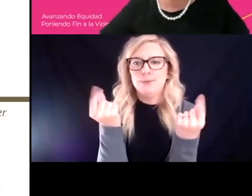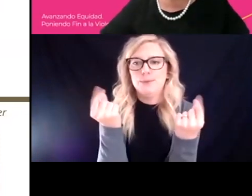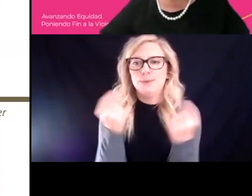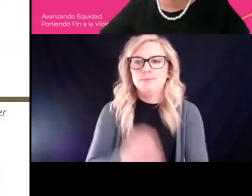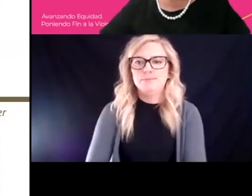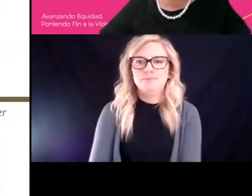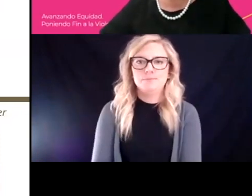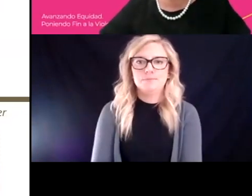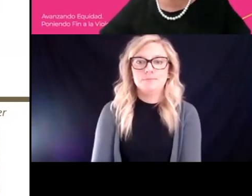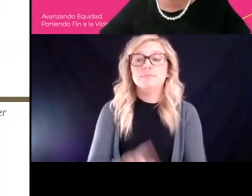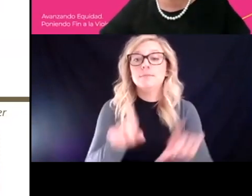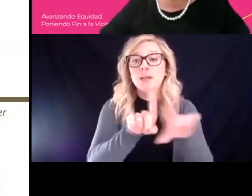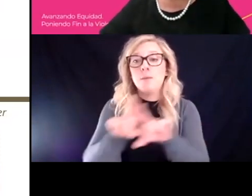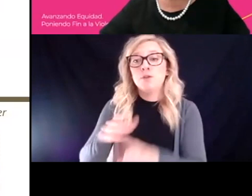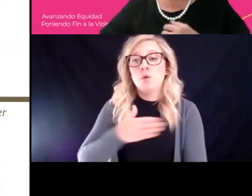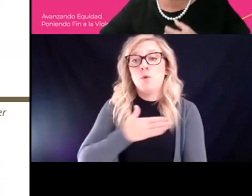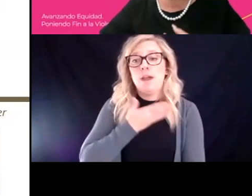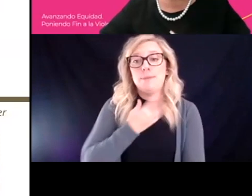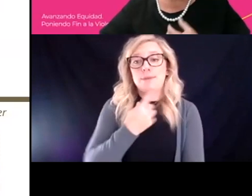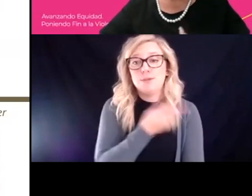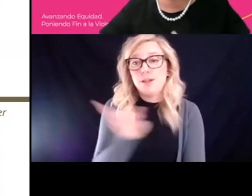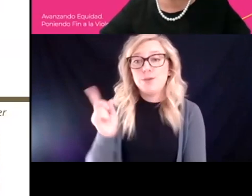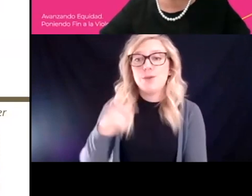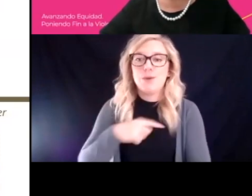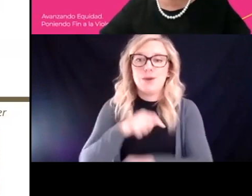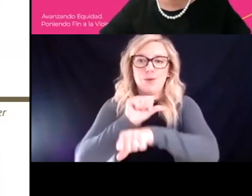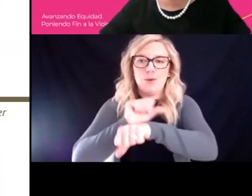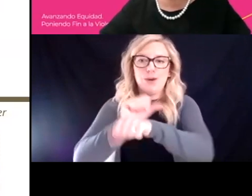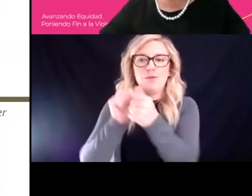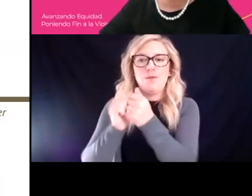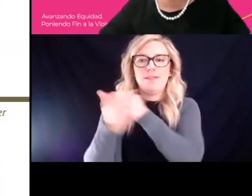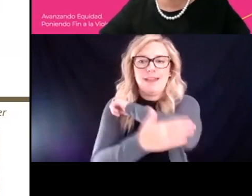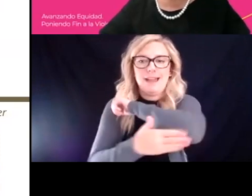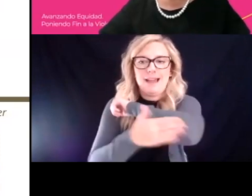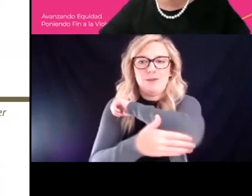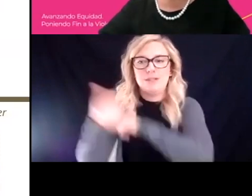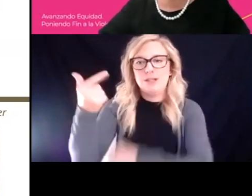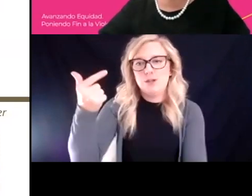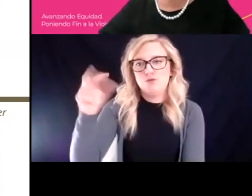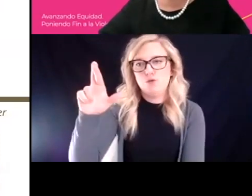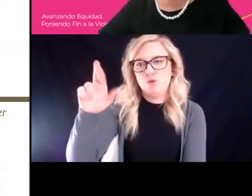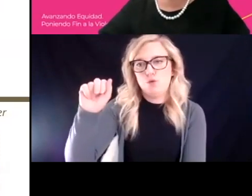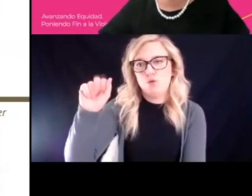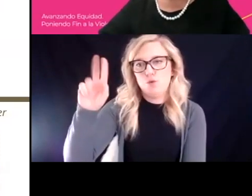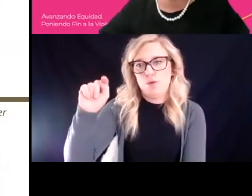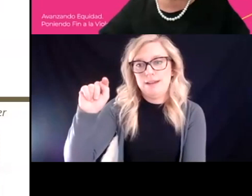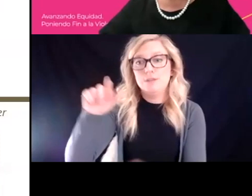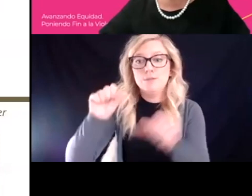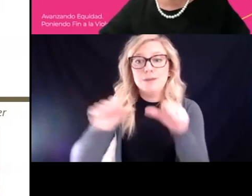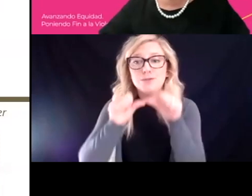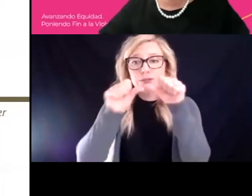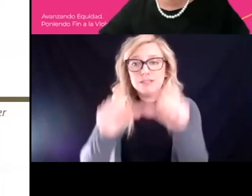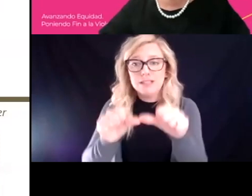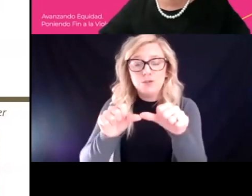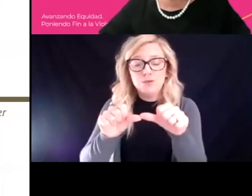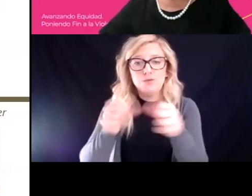So I'm also very happy to tell you that we're working with a county grant in order to be able to continue to work with